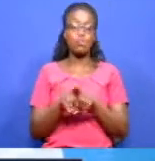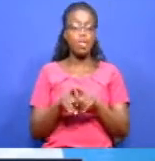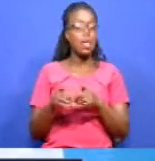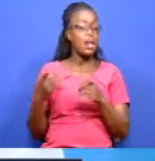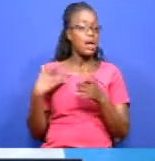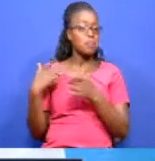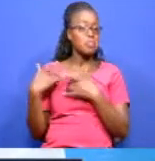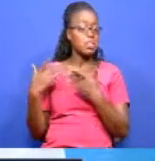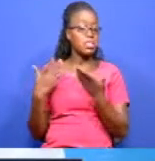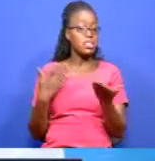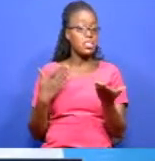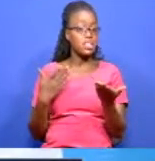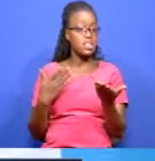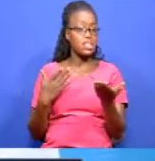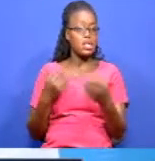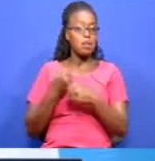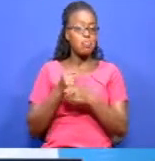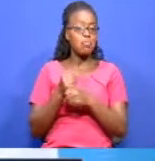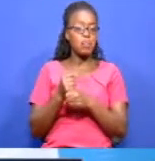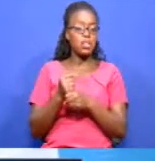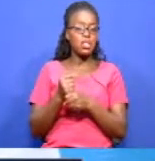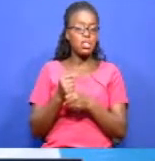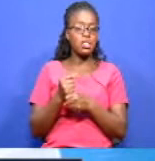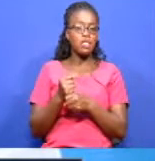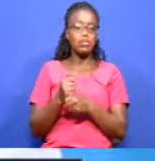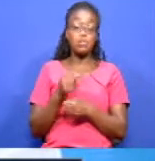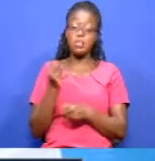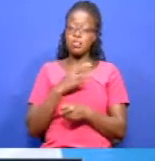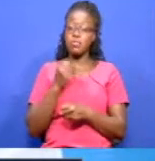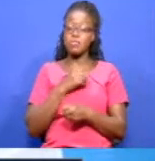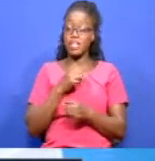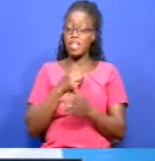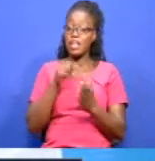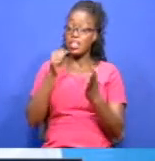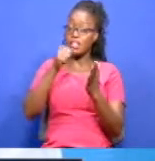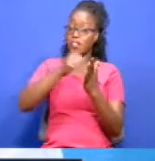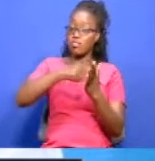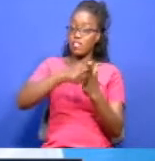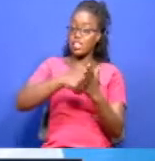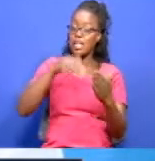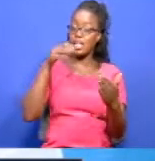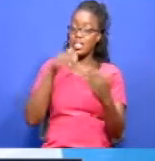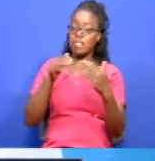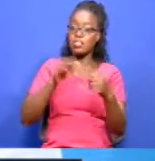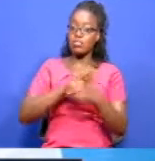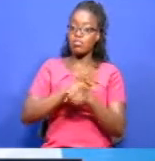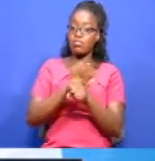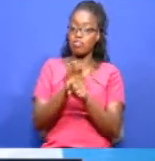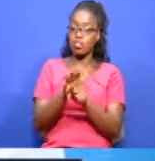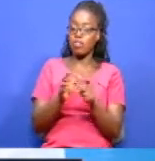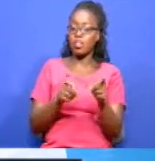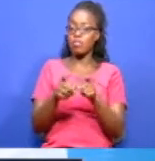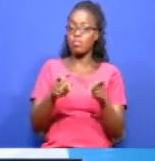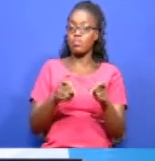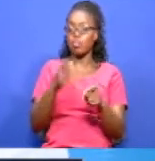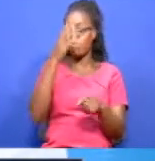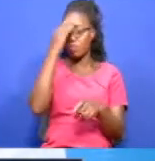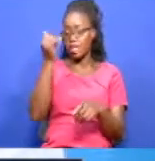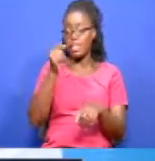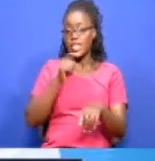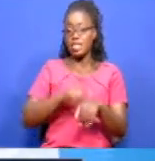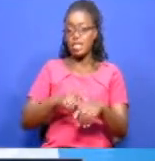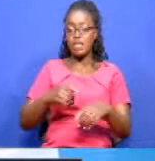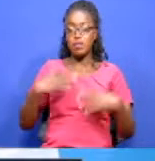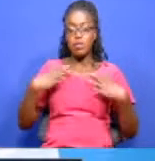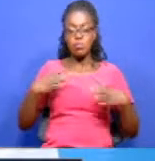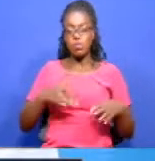to weakening the fight against containing the virus. Because when people feel that